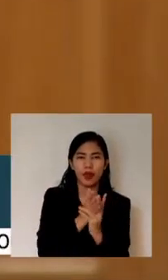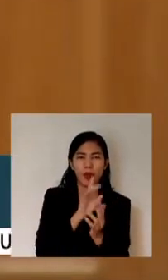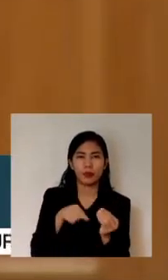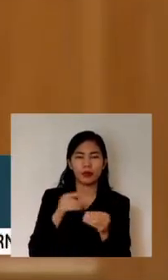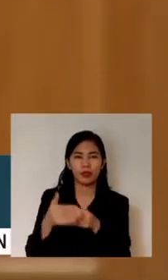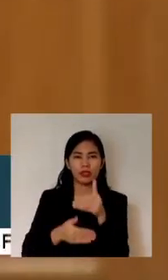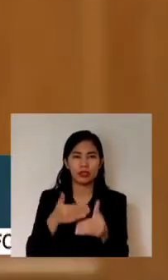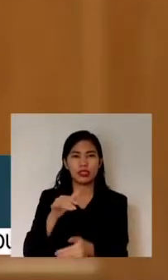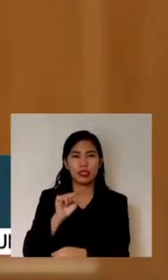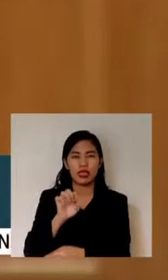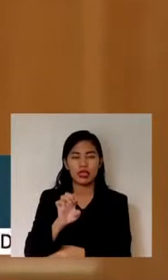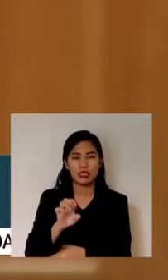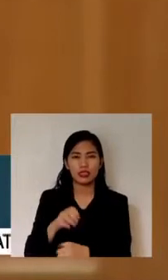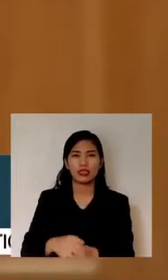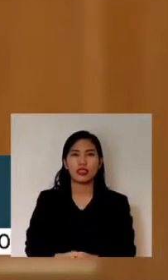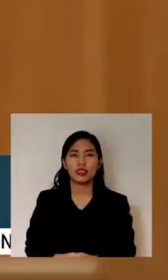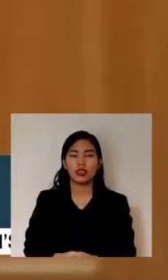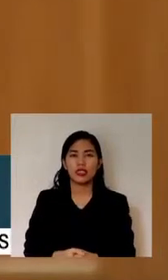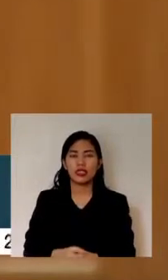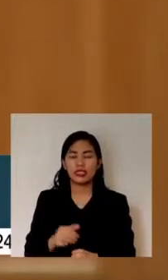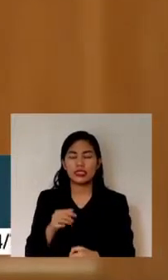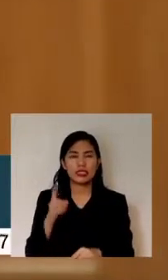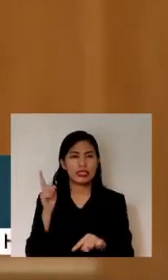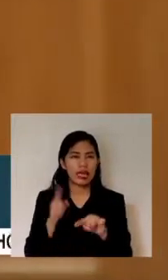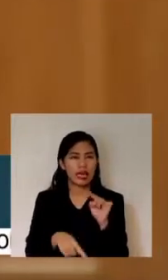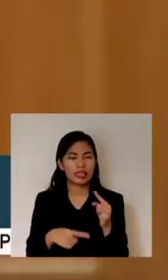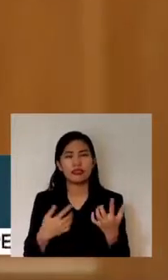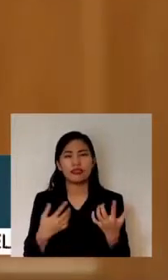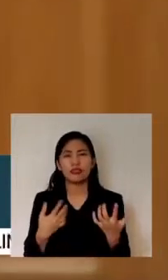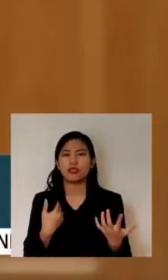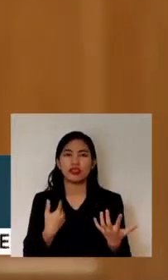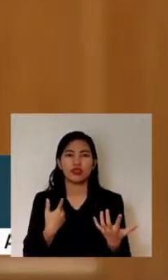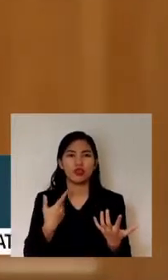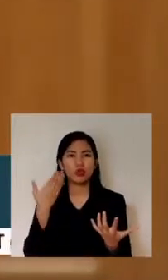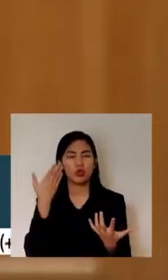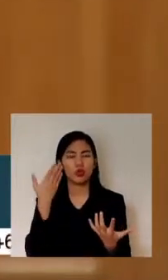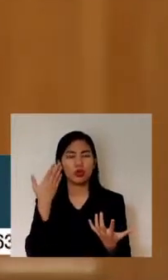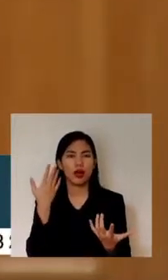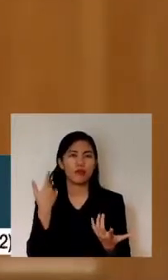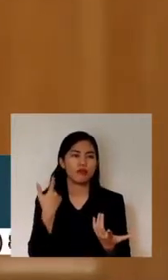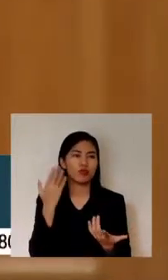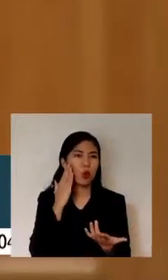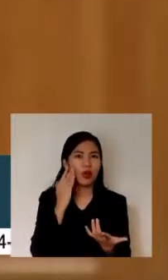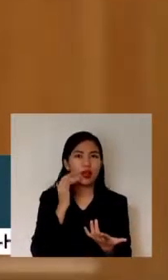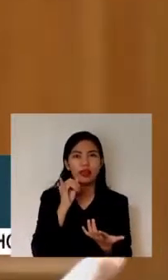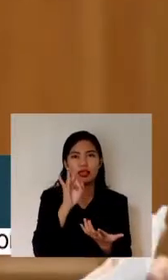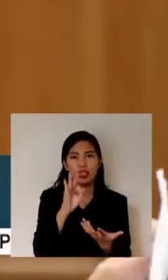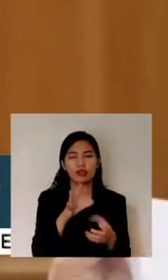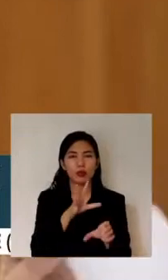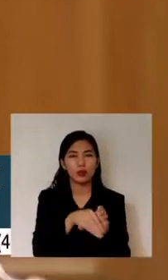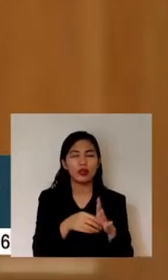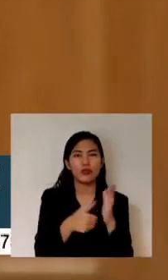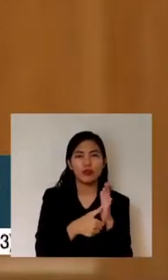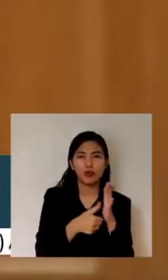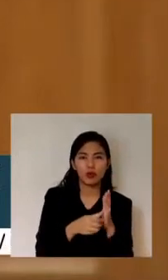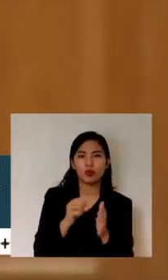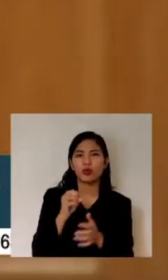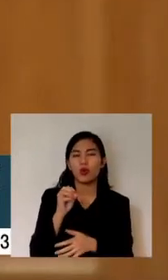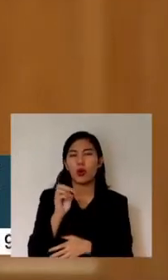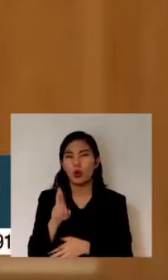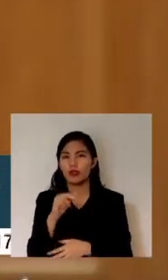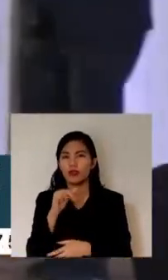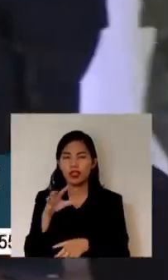of her vote, whether it will be counted or set aside, if the division still does not set the voting prior to